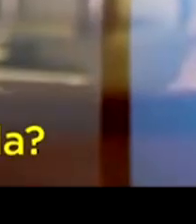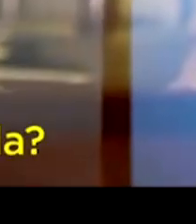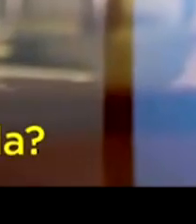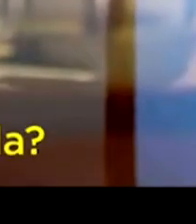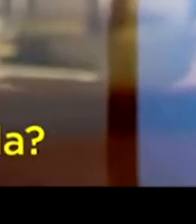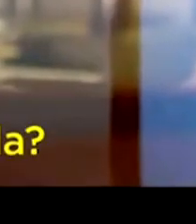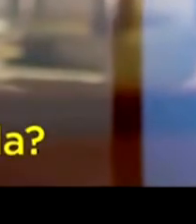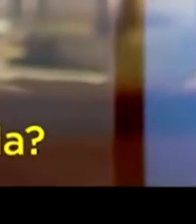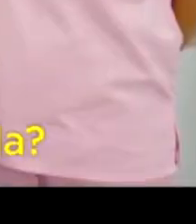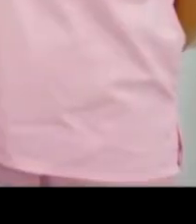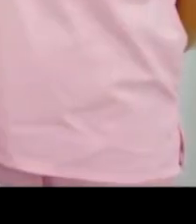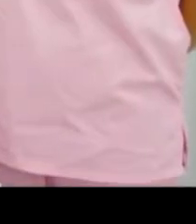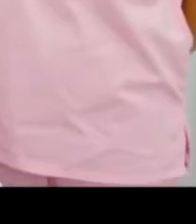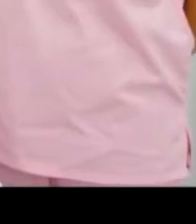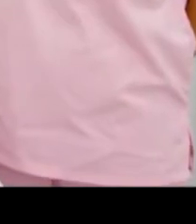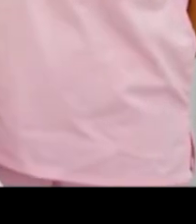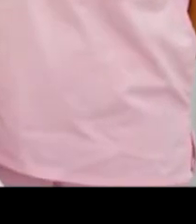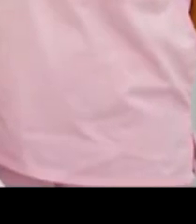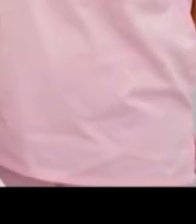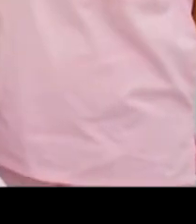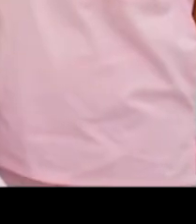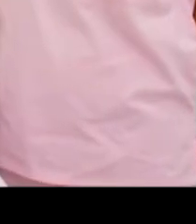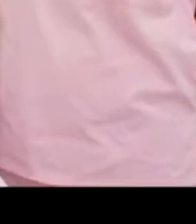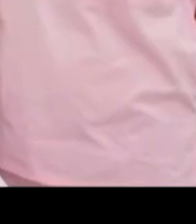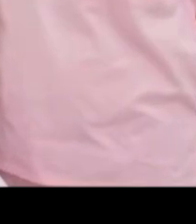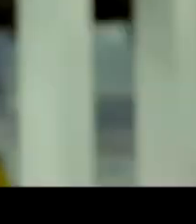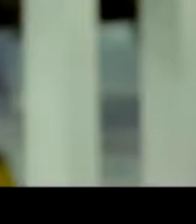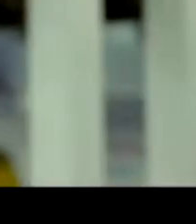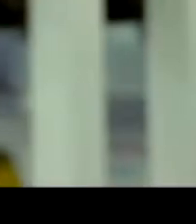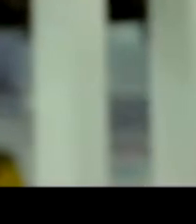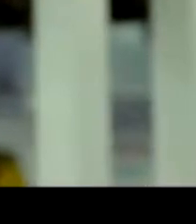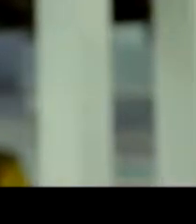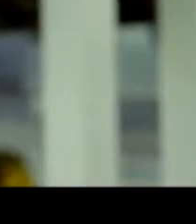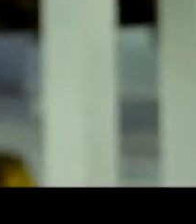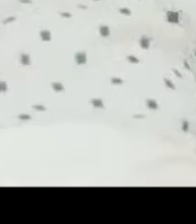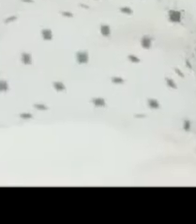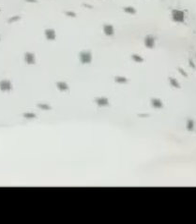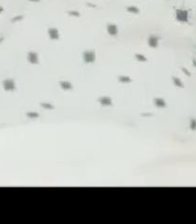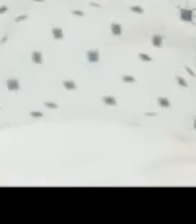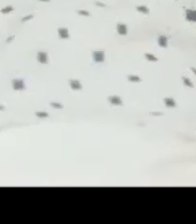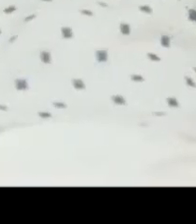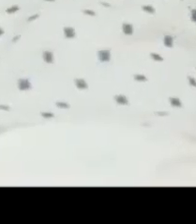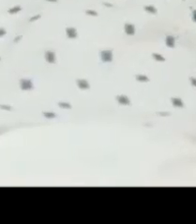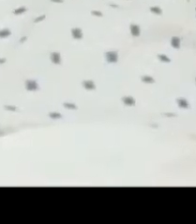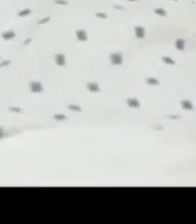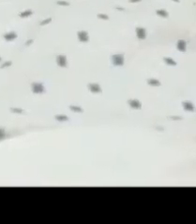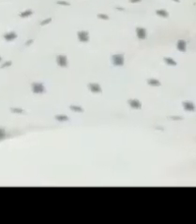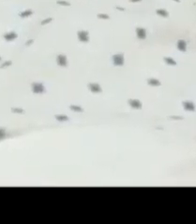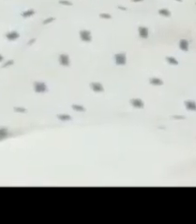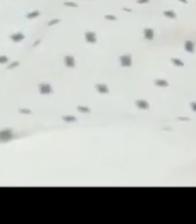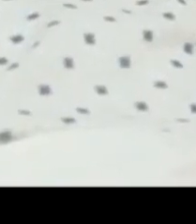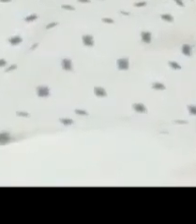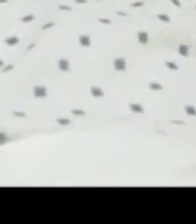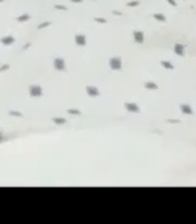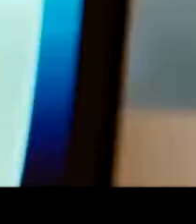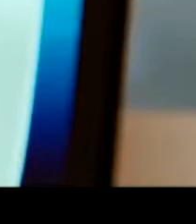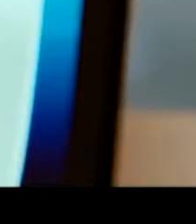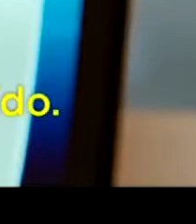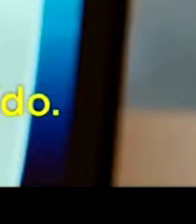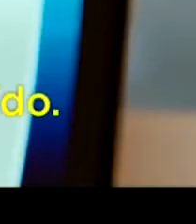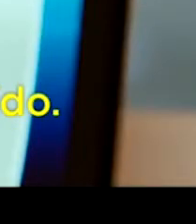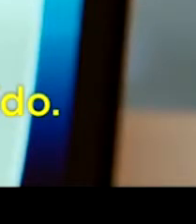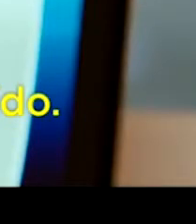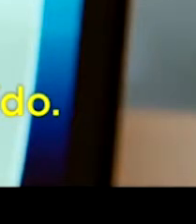still feel pain in your left ear? Yeah, it still hurts. Between a 1 and a 10, how would you rate that pain? I'd say it's about an 8.